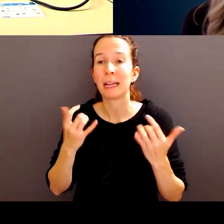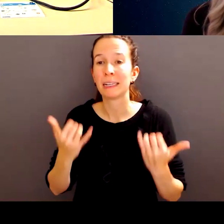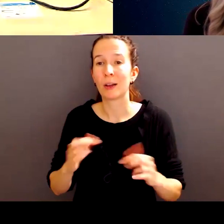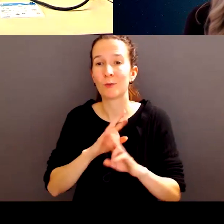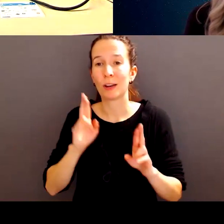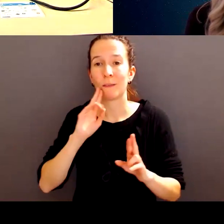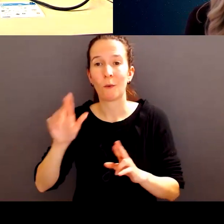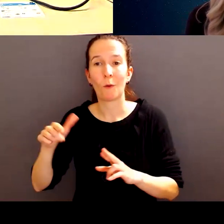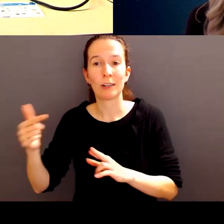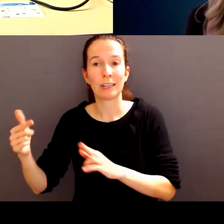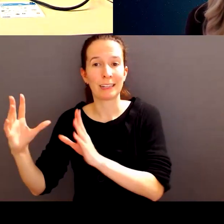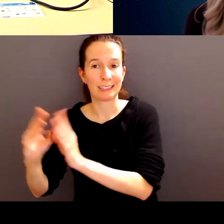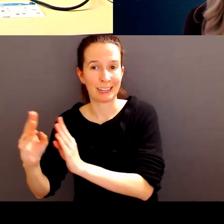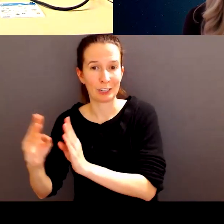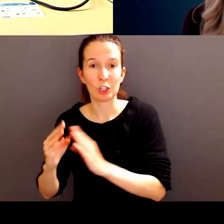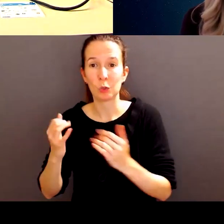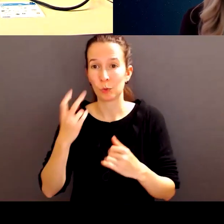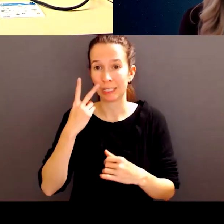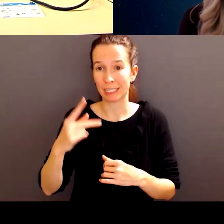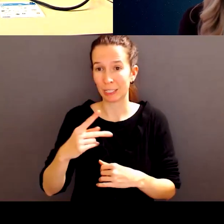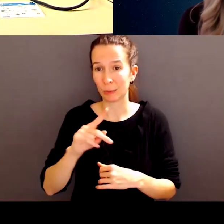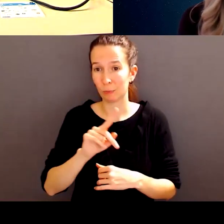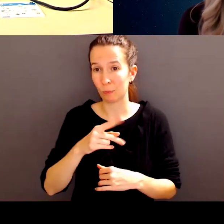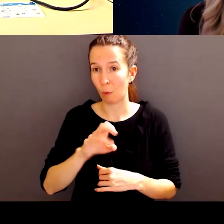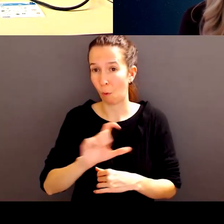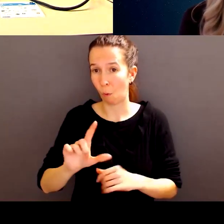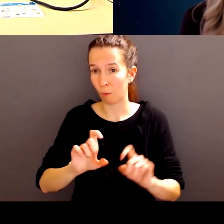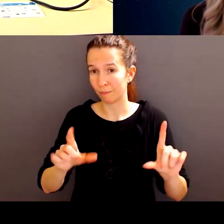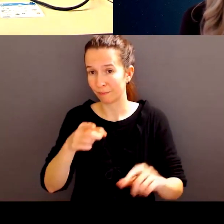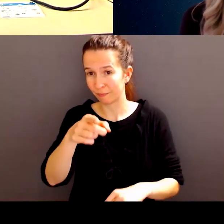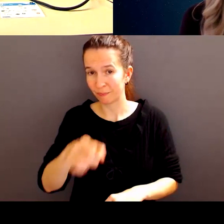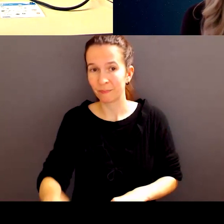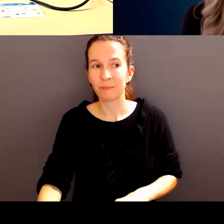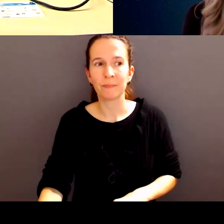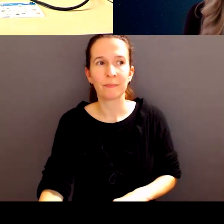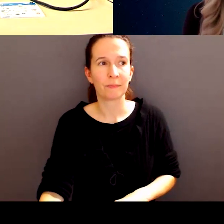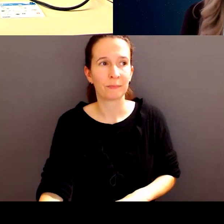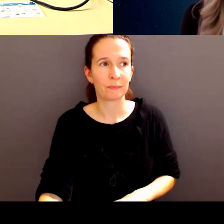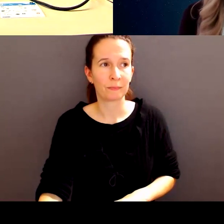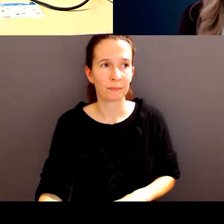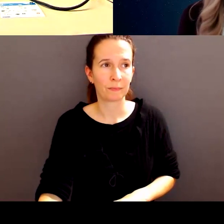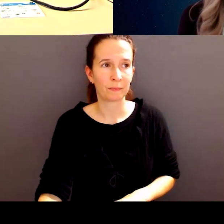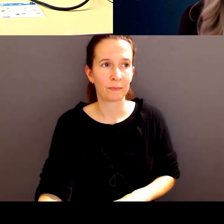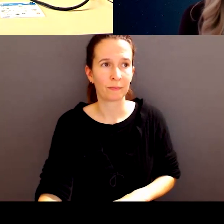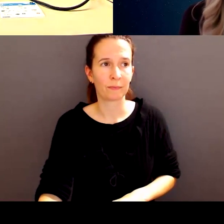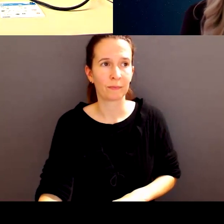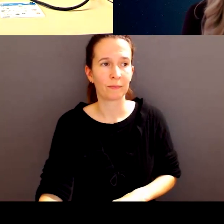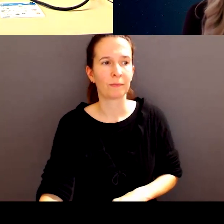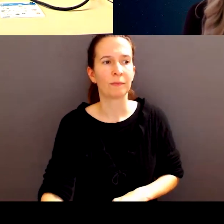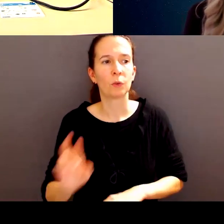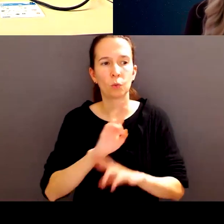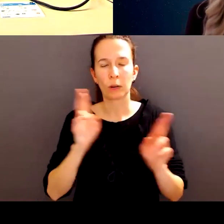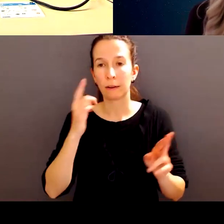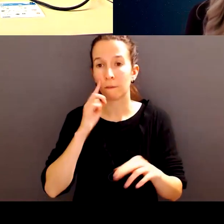And so you'll see the Zoom poll pop up here shortly. And we're going to get ready for our 2 o'clock session, which